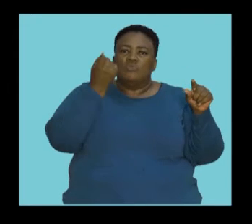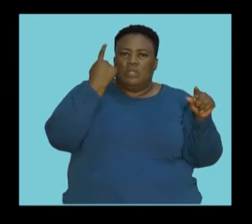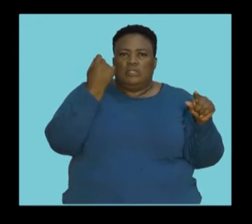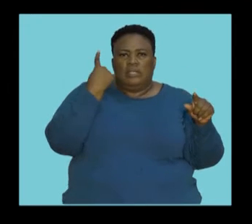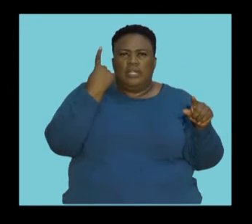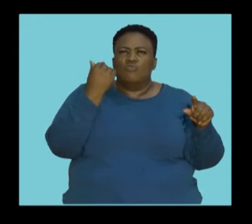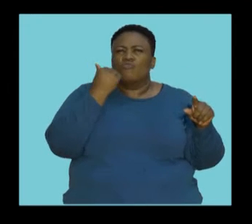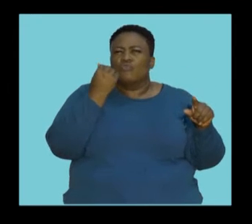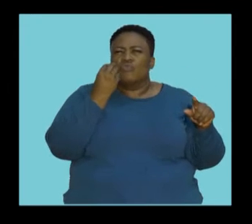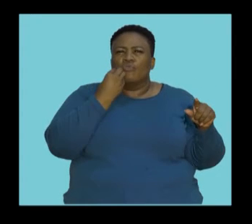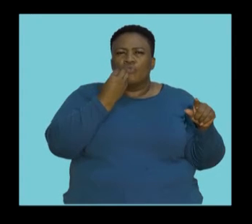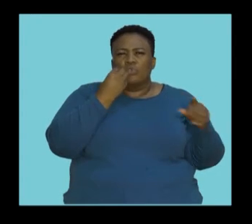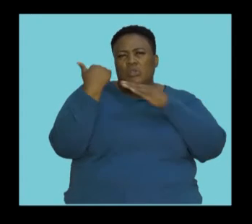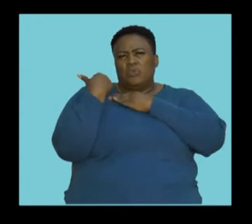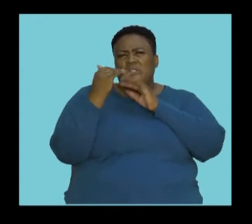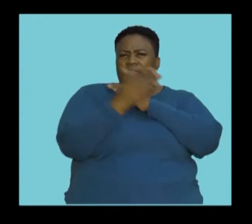a country.